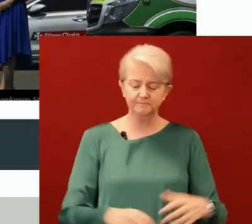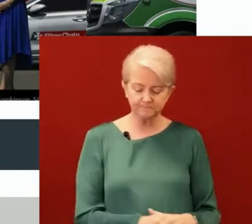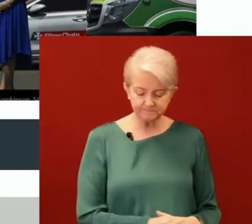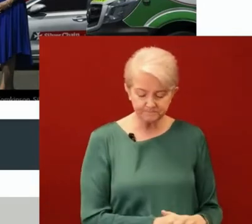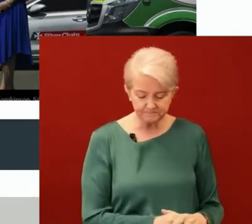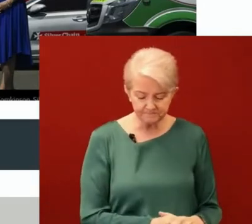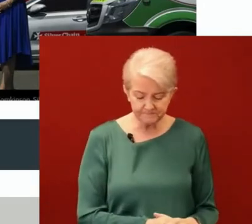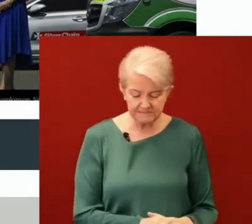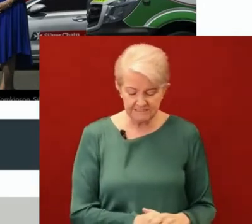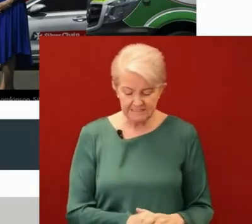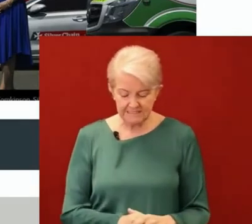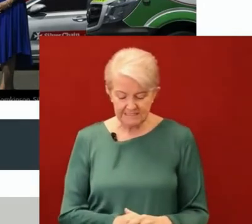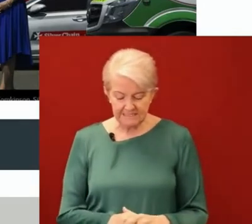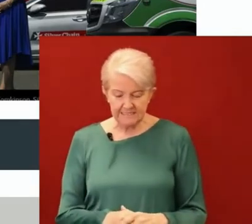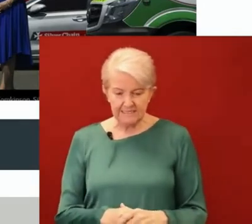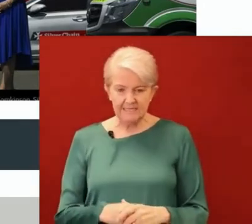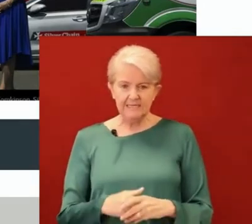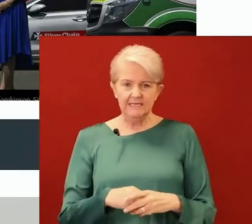sector.